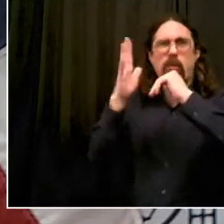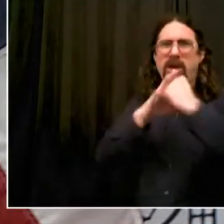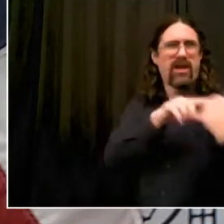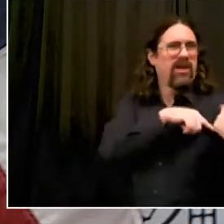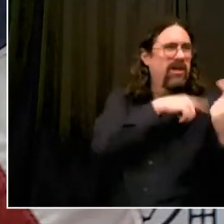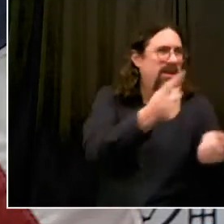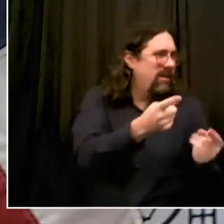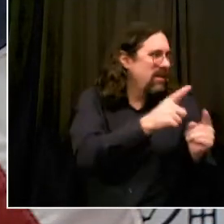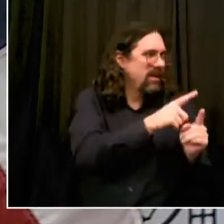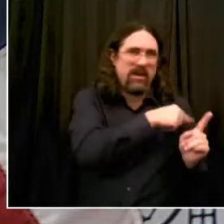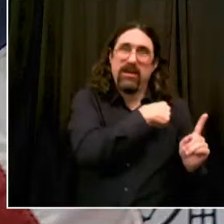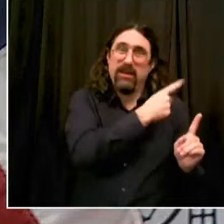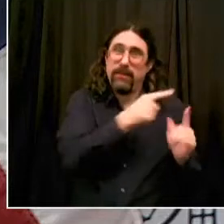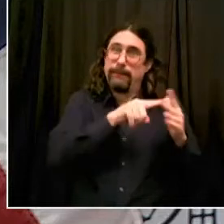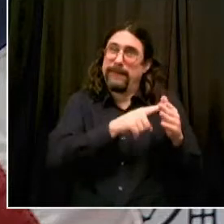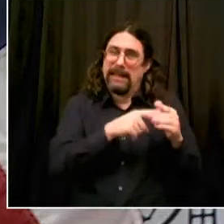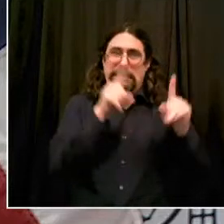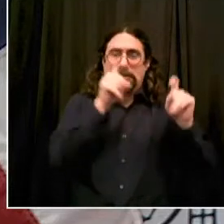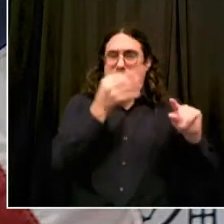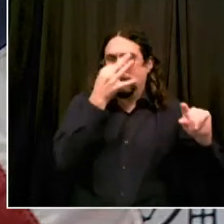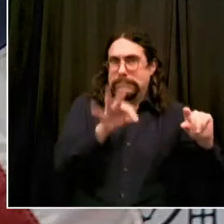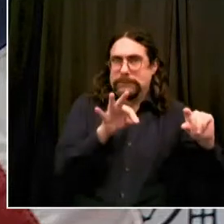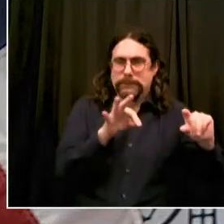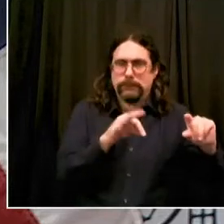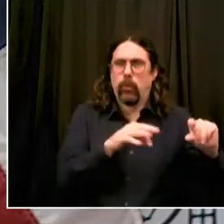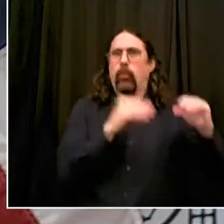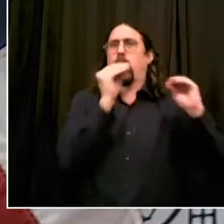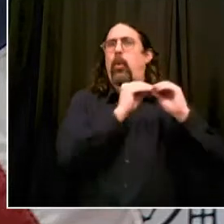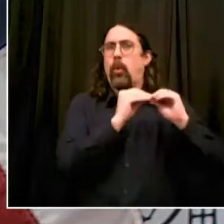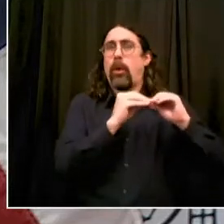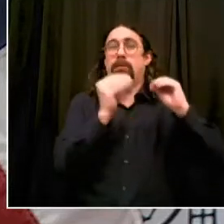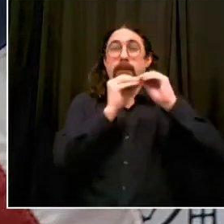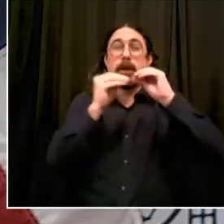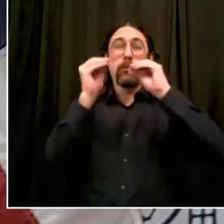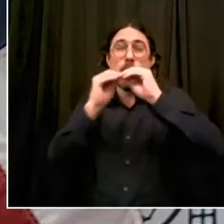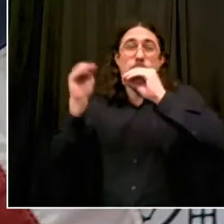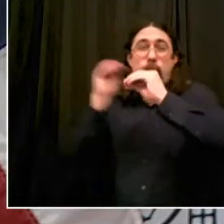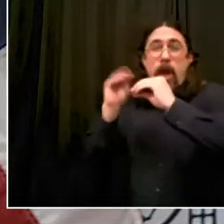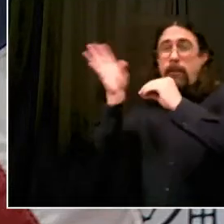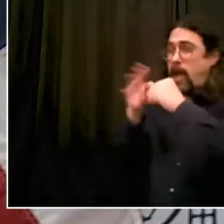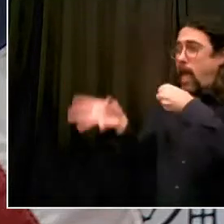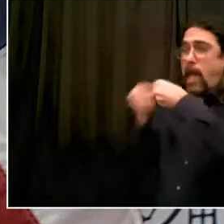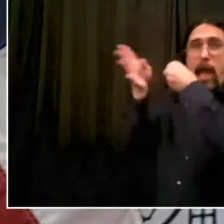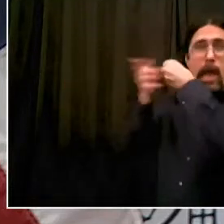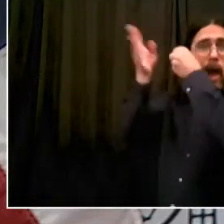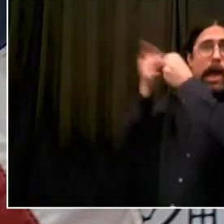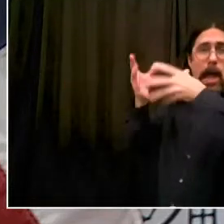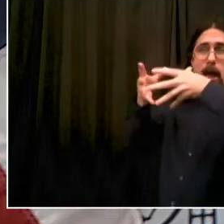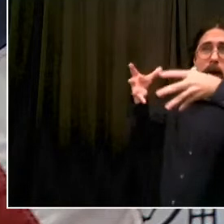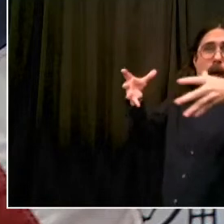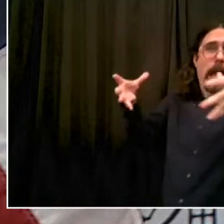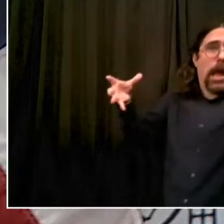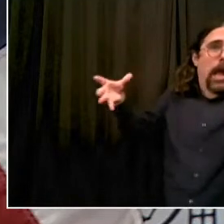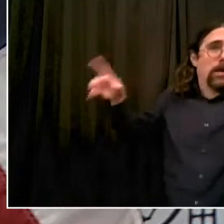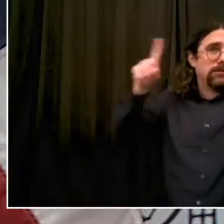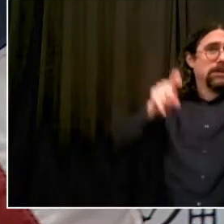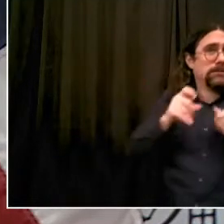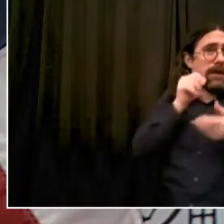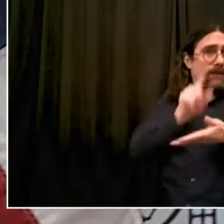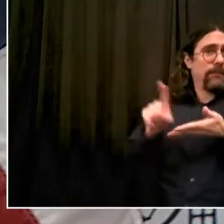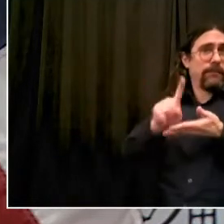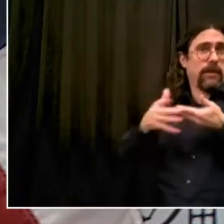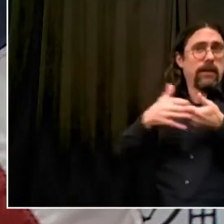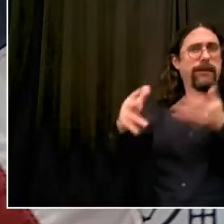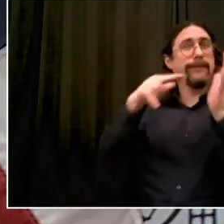begin in many fewer schools because we are not yet ready to move forward middle or high school. So the answer is yes. We have